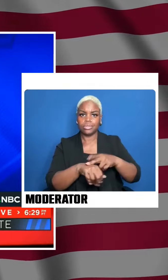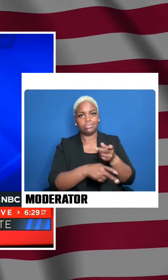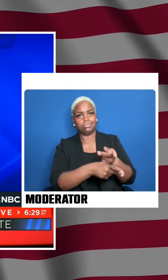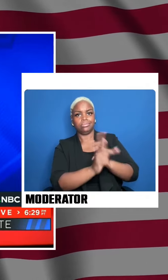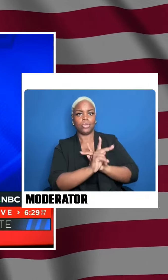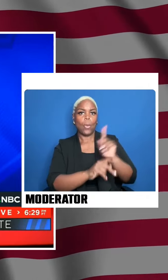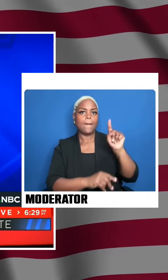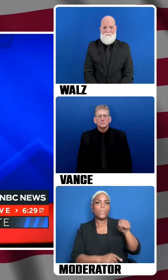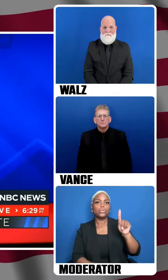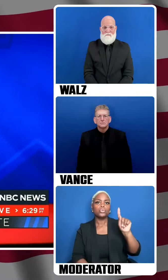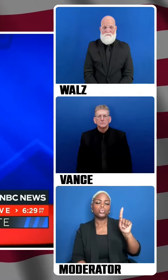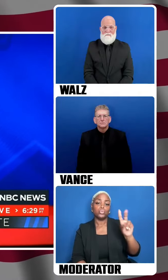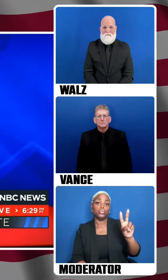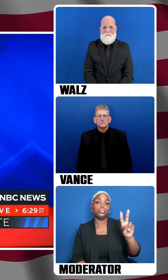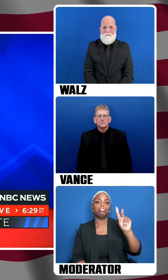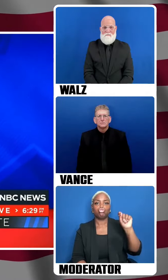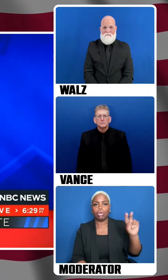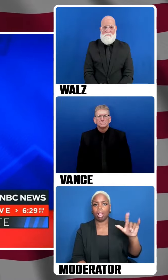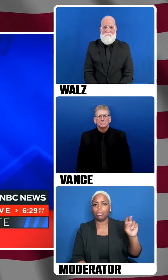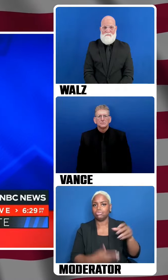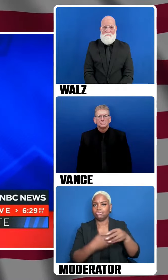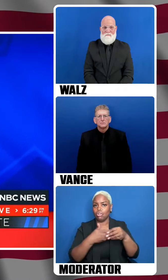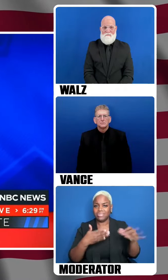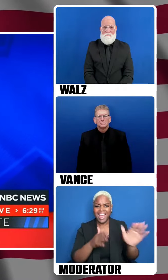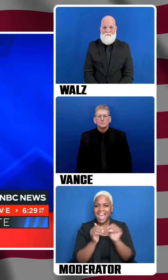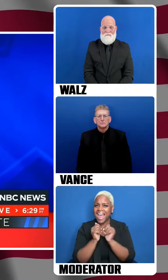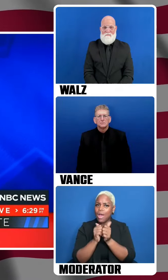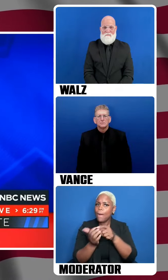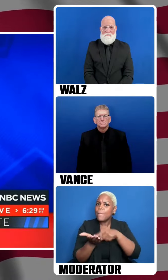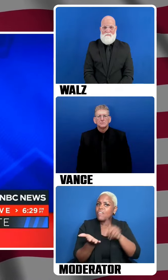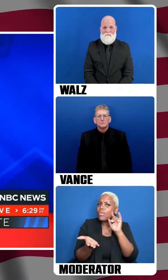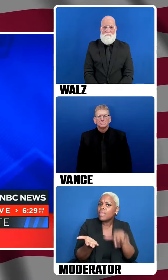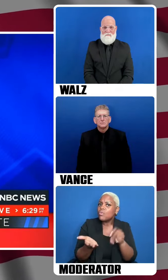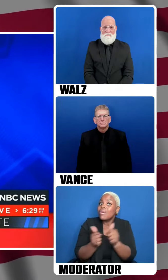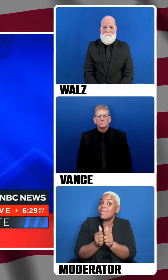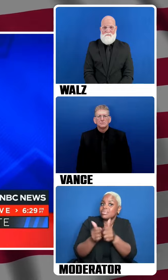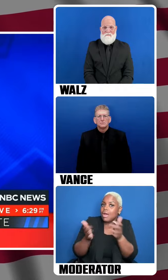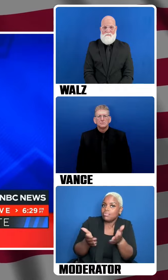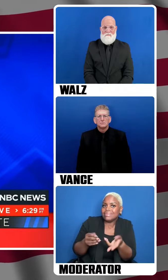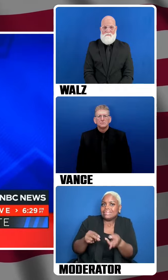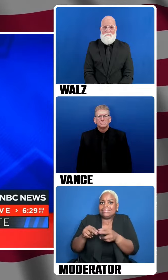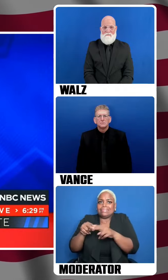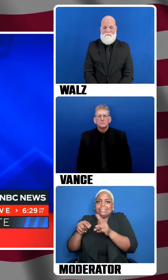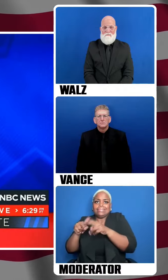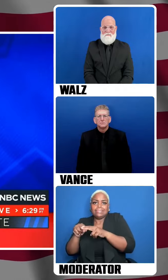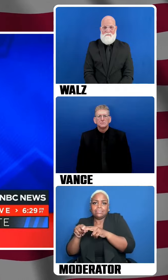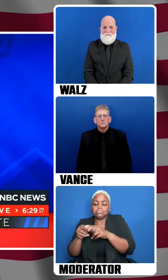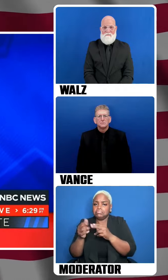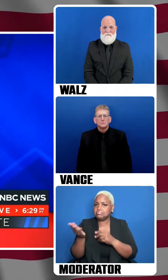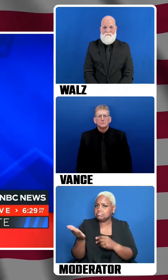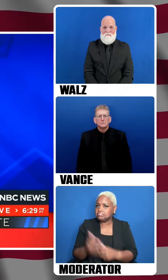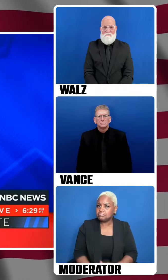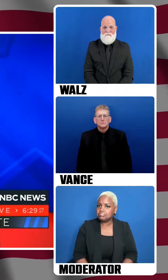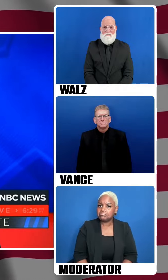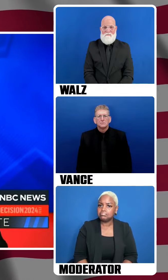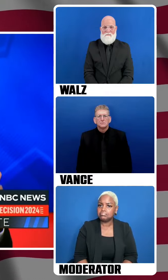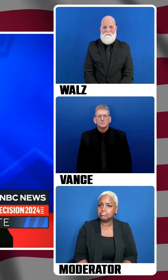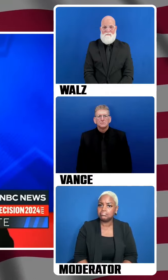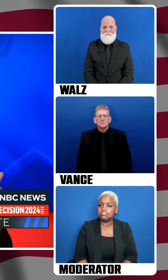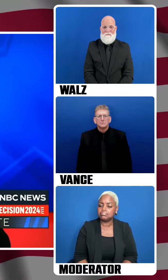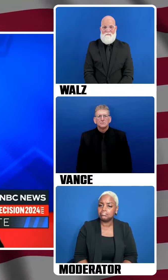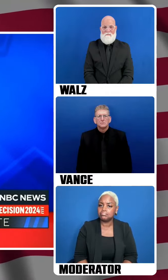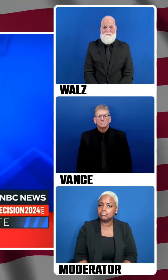thank you. And Kamala Harris and I do believe in the middle class because that's where we come from. We both grew up in that. We understand. So those of you out there listening tonight,